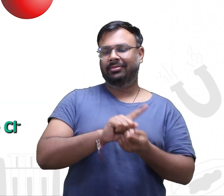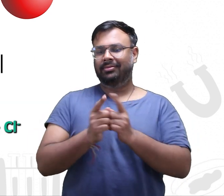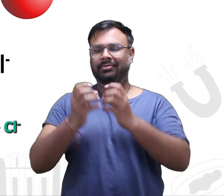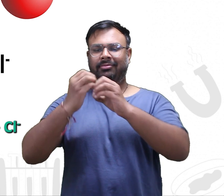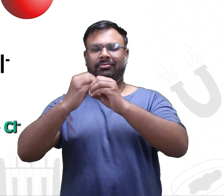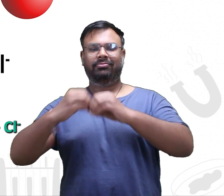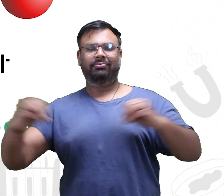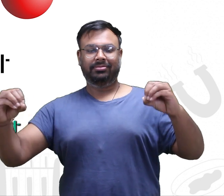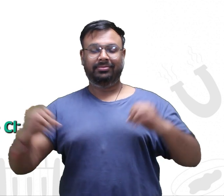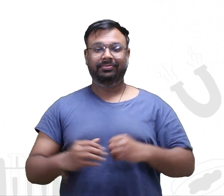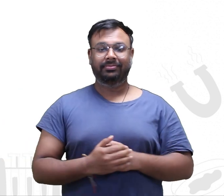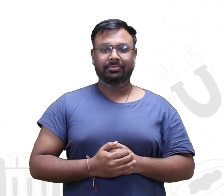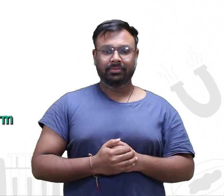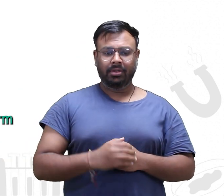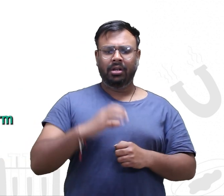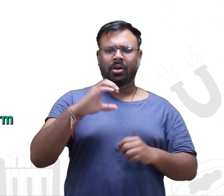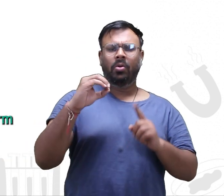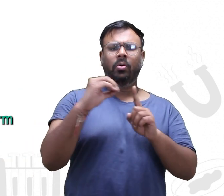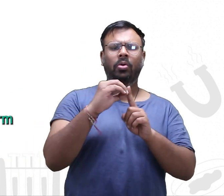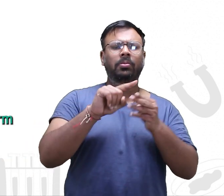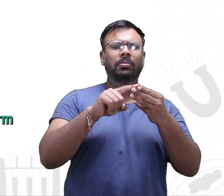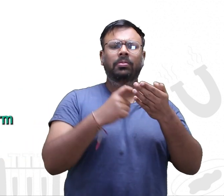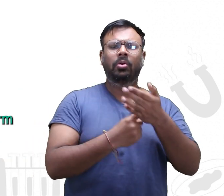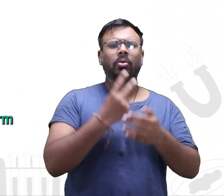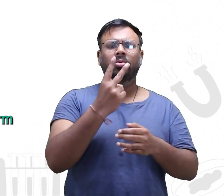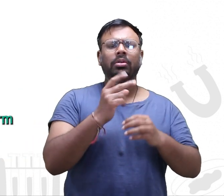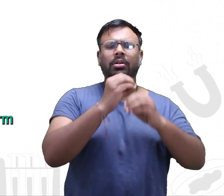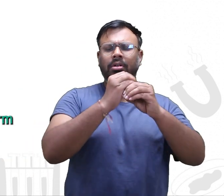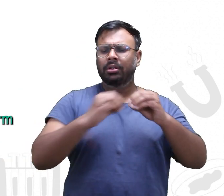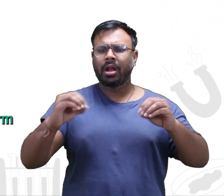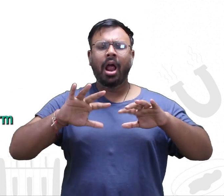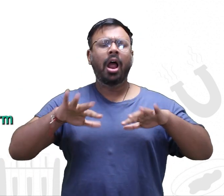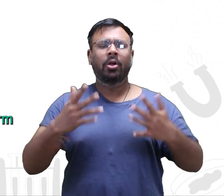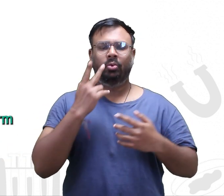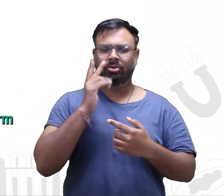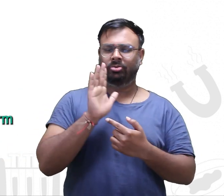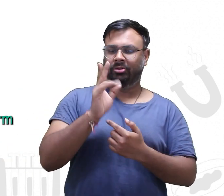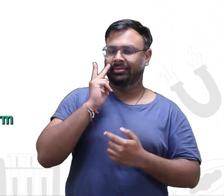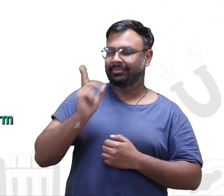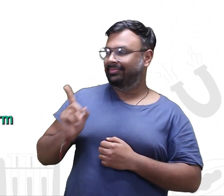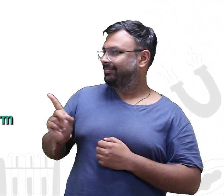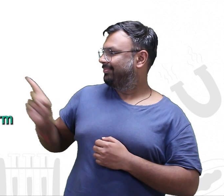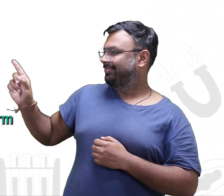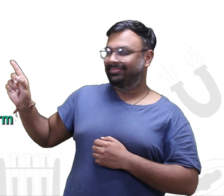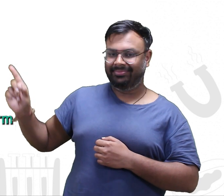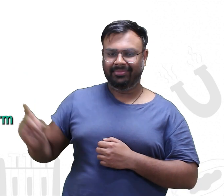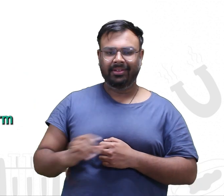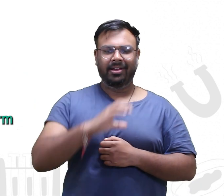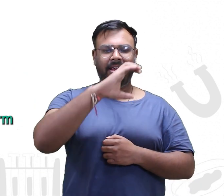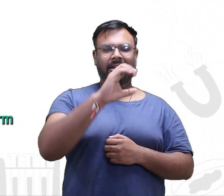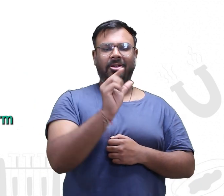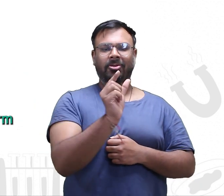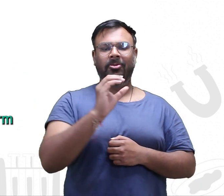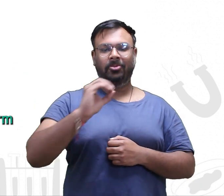H plus Cl minus, and the copper oxide dissociate to form CEO gives rise